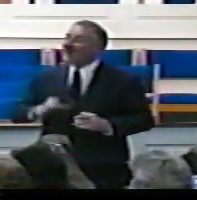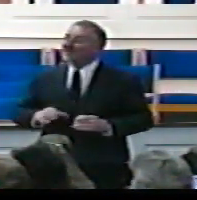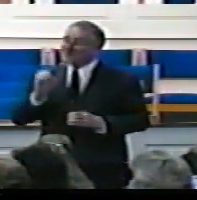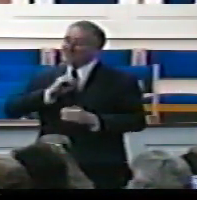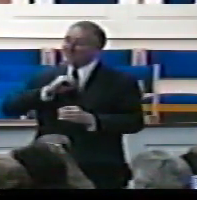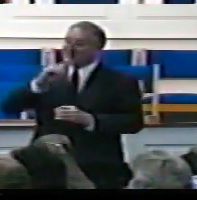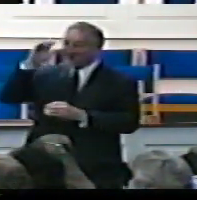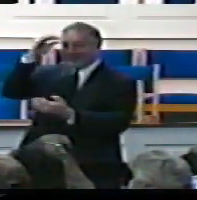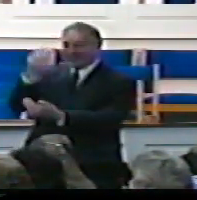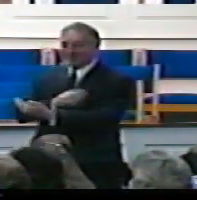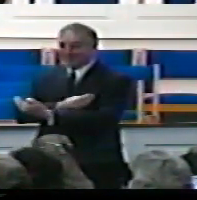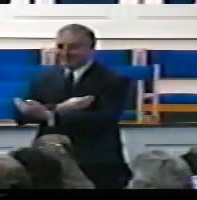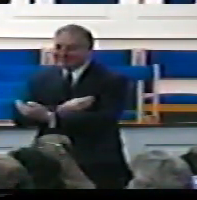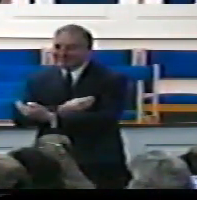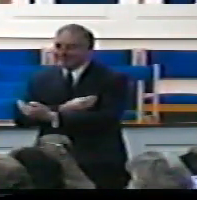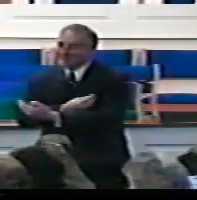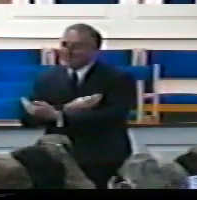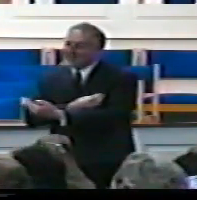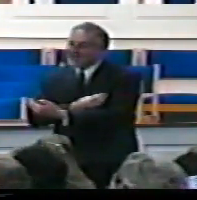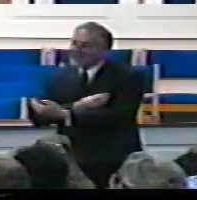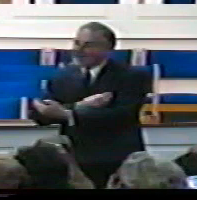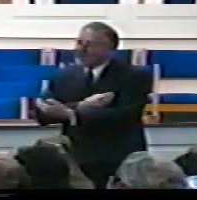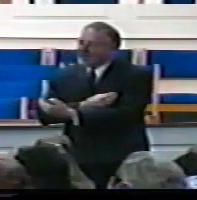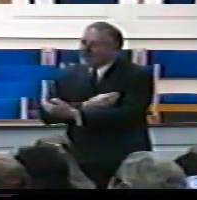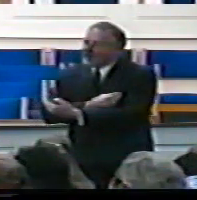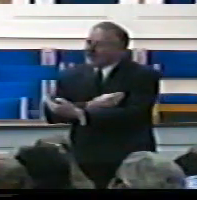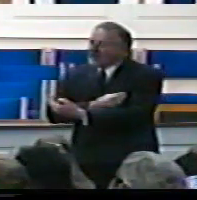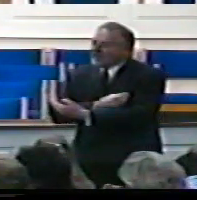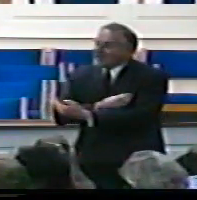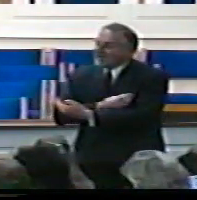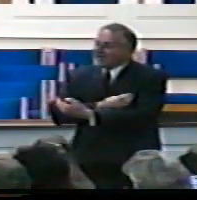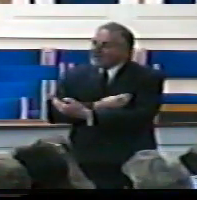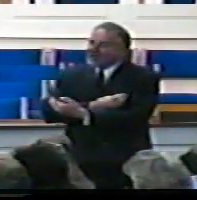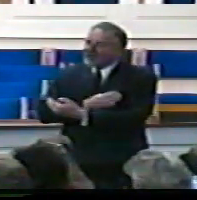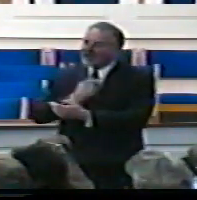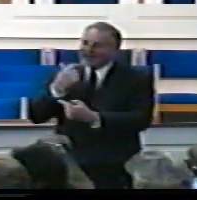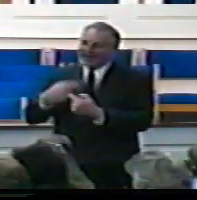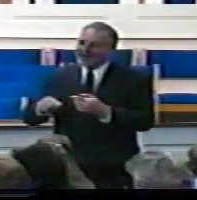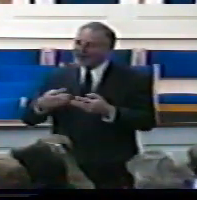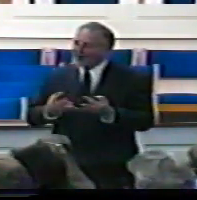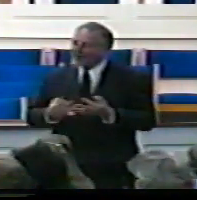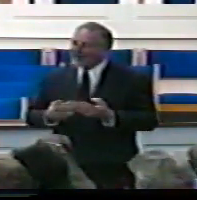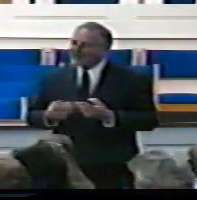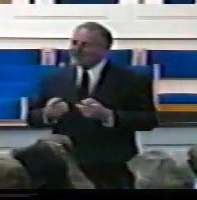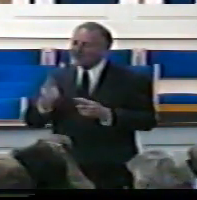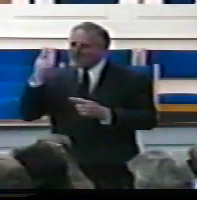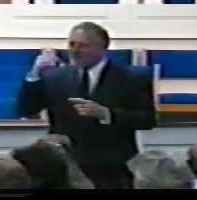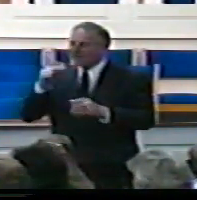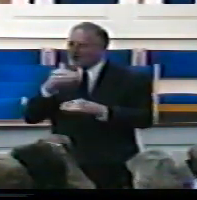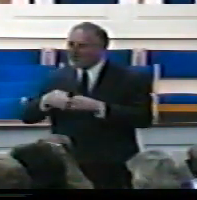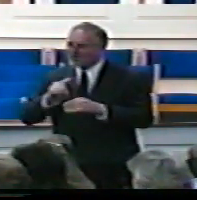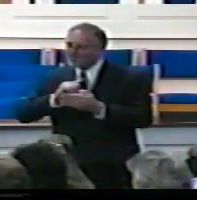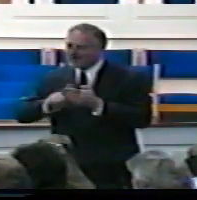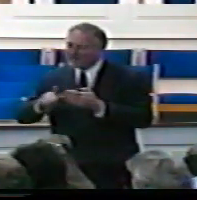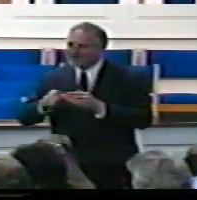When, oh my goodness gracious alive, I just got to give this to you. I can't wait till next week to hear this to you.